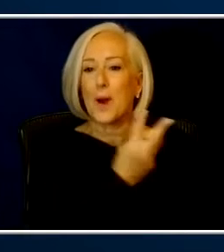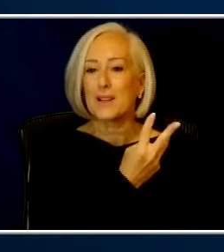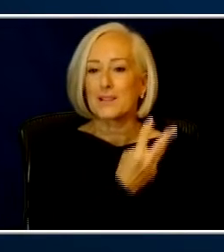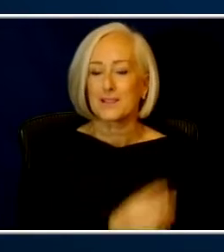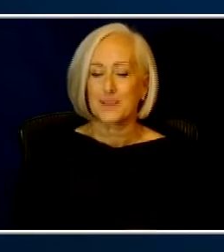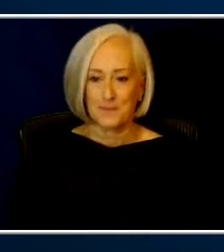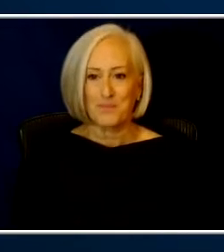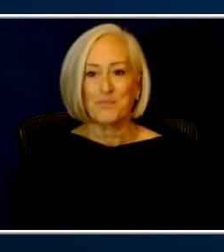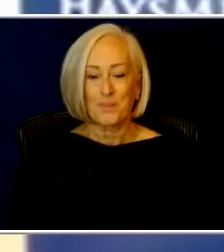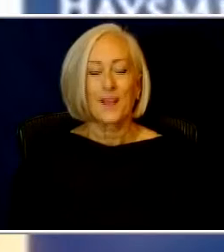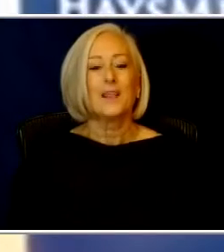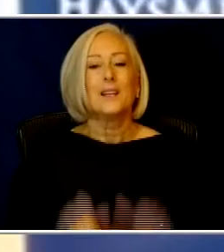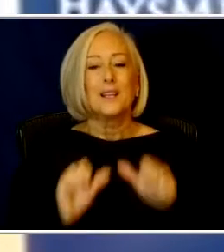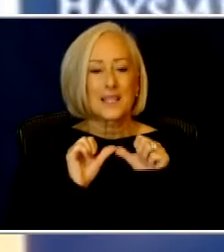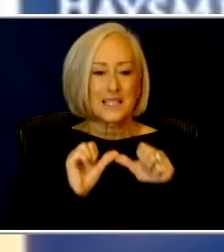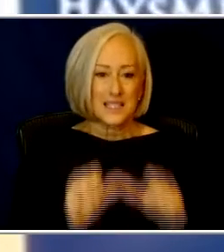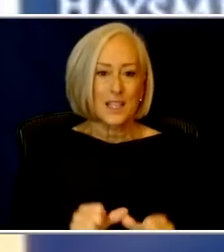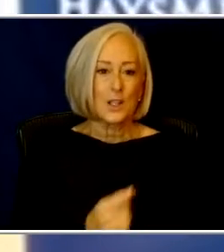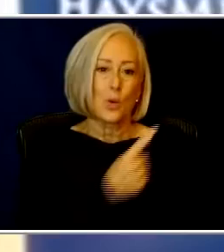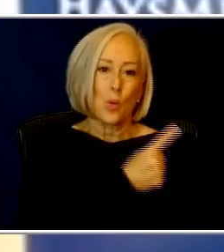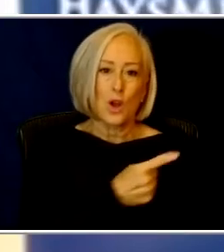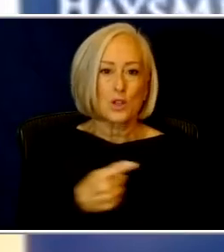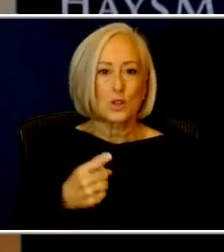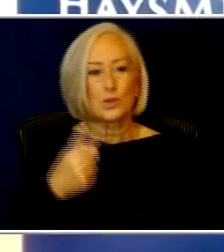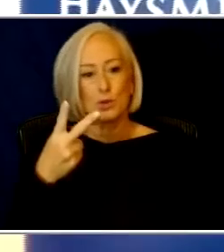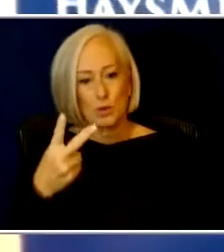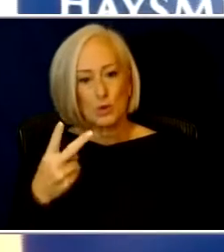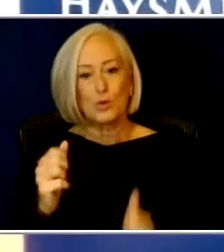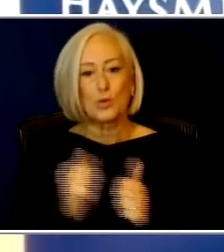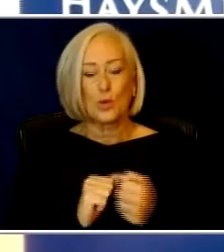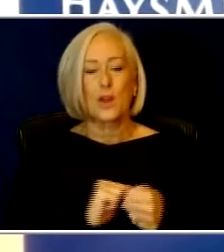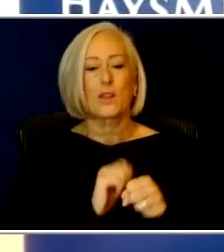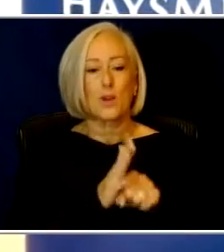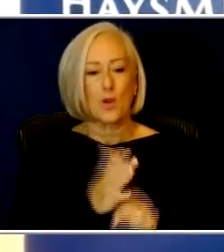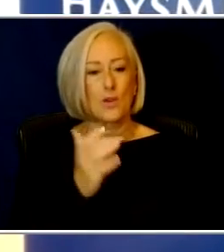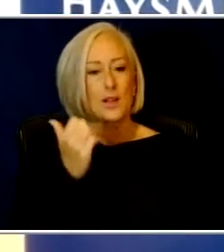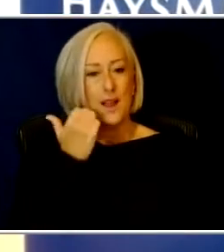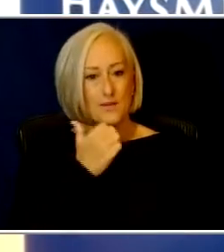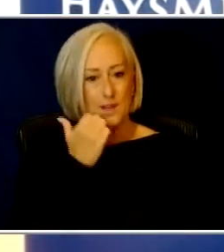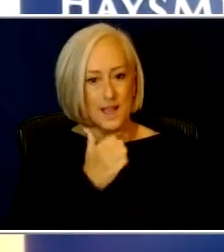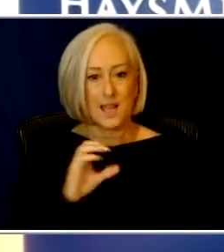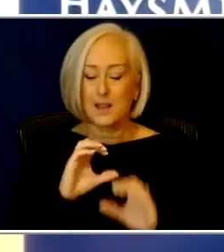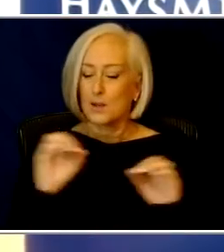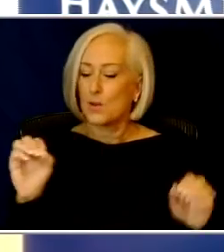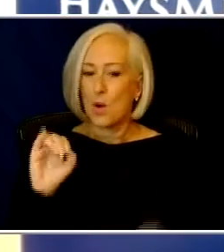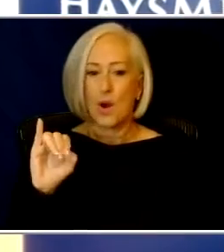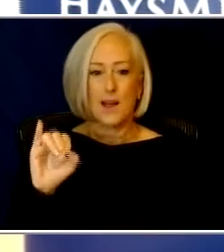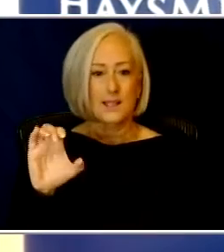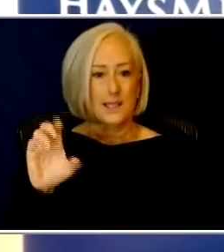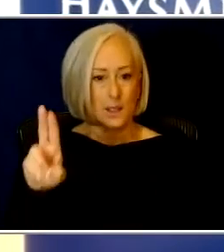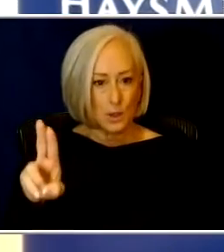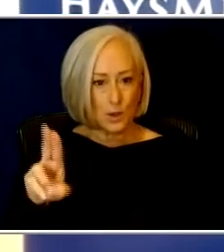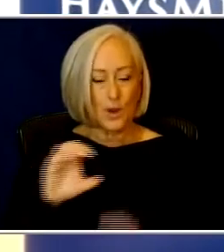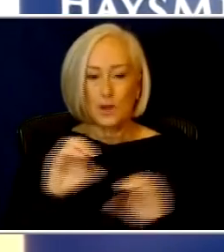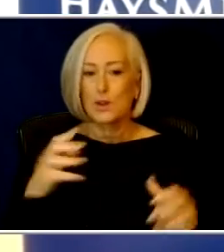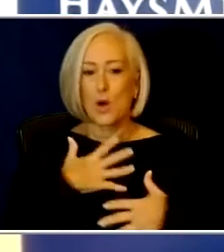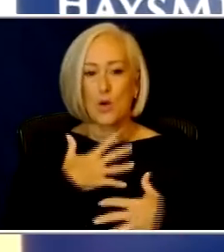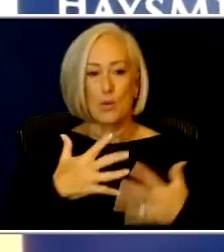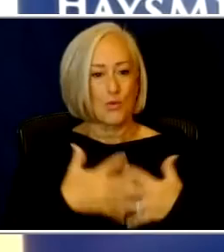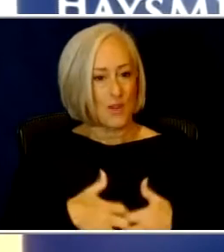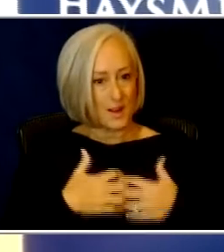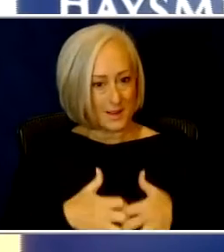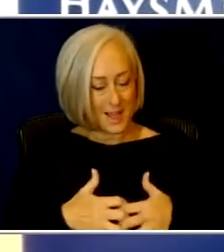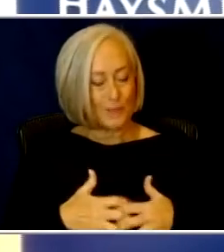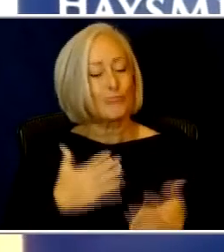continue to have 1 to 2 inpatients of COVID daily. No ICU, no ventilators as well. So we're pleased to have that.